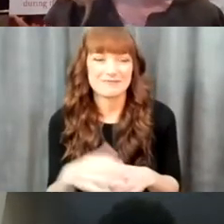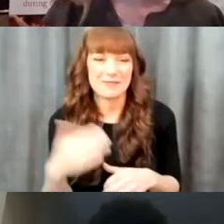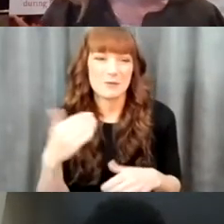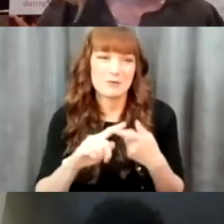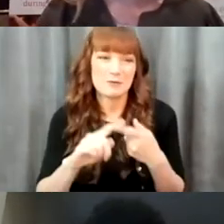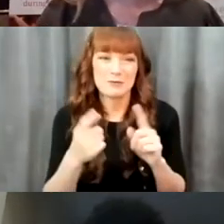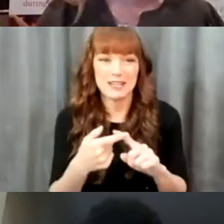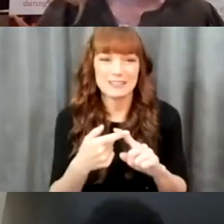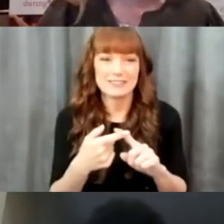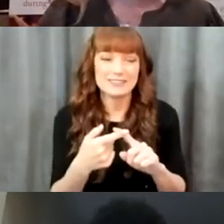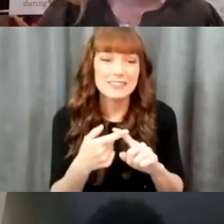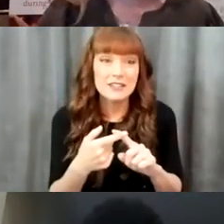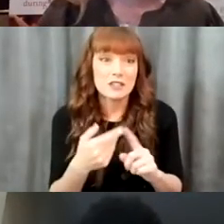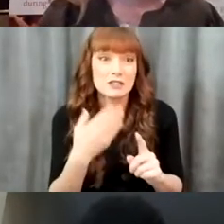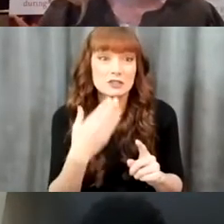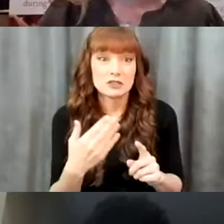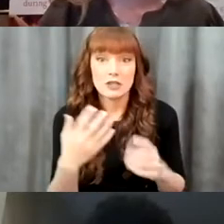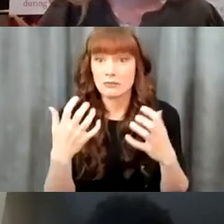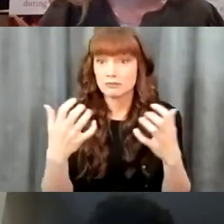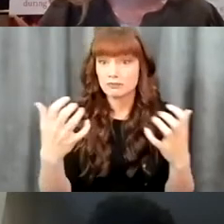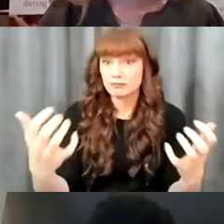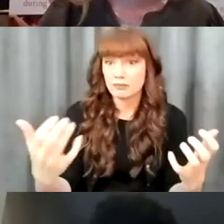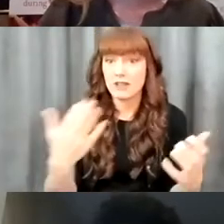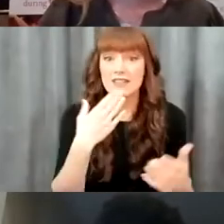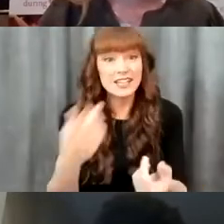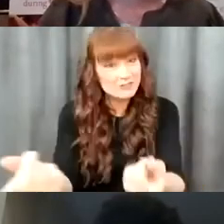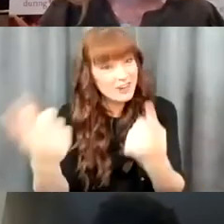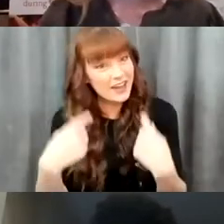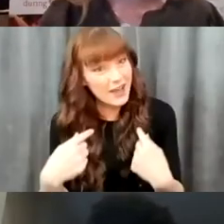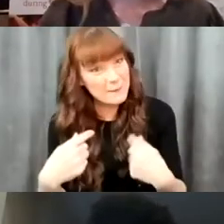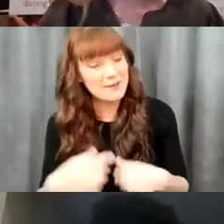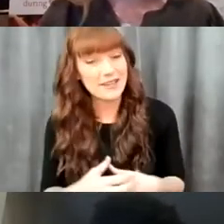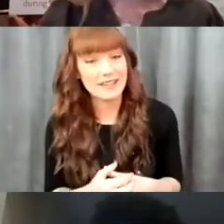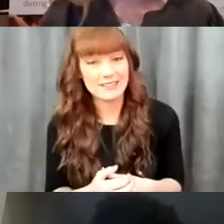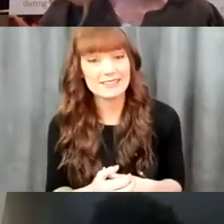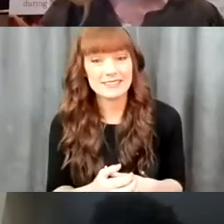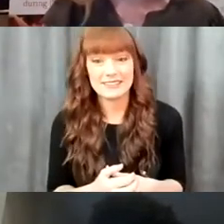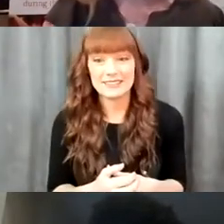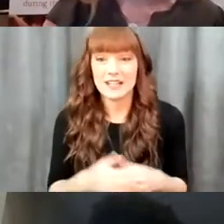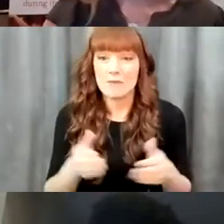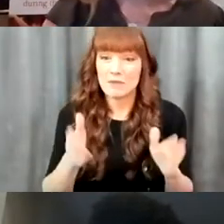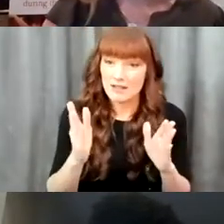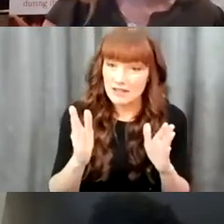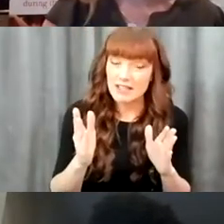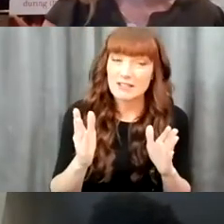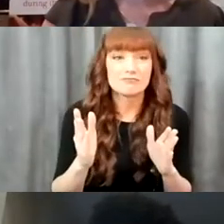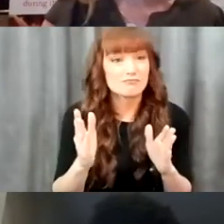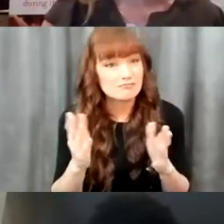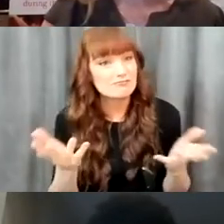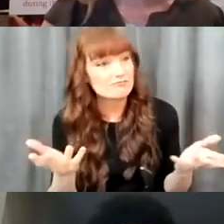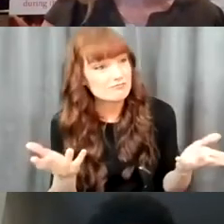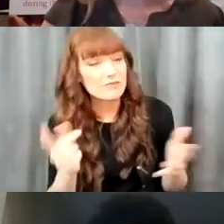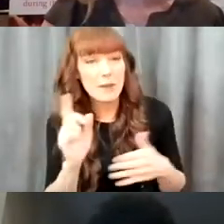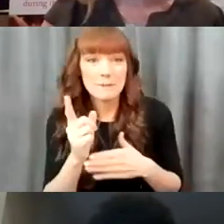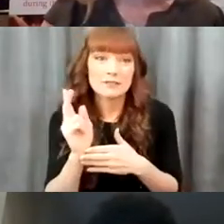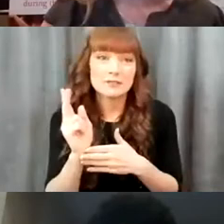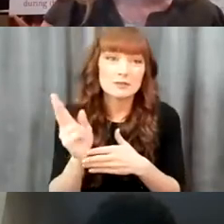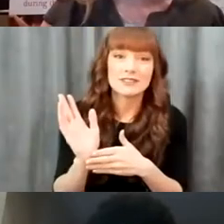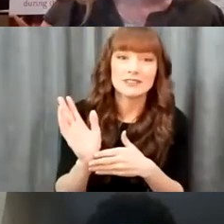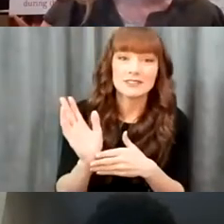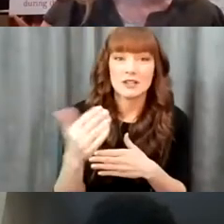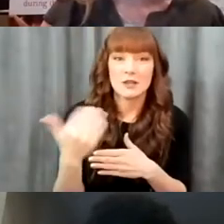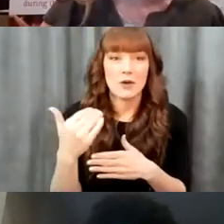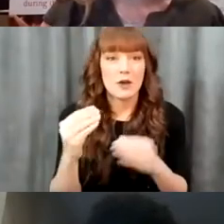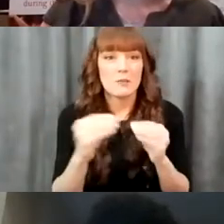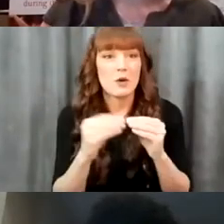Friends. Woo, there's a good crew, you guys. Thanks for coming. Yeah. I'm going to give it just another beat and then I'll get started. Yeah, we passed 100 people in a